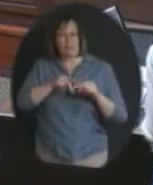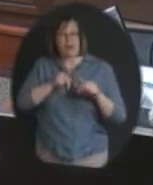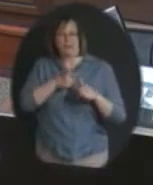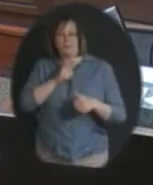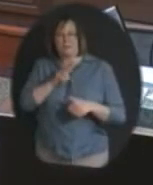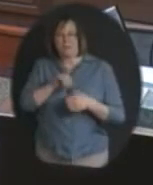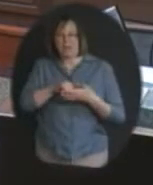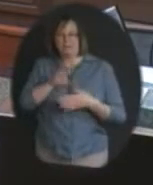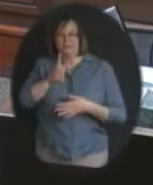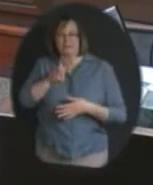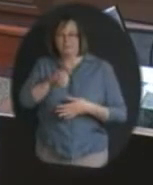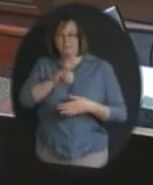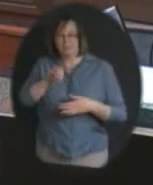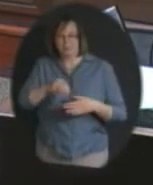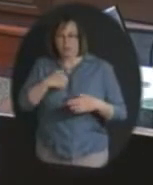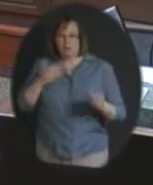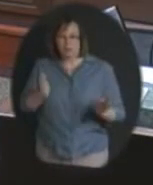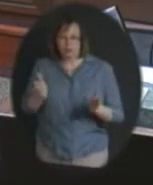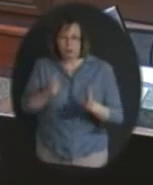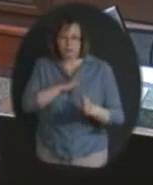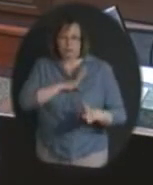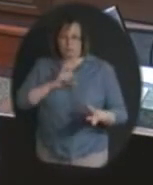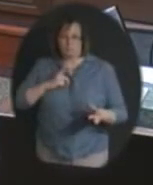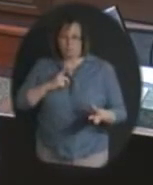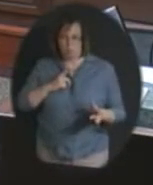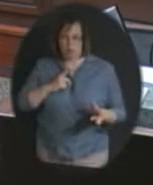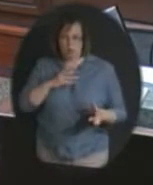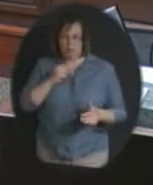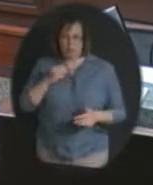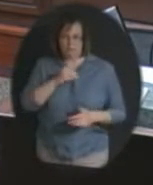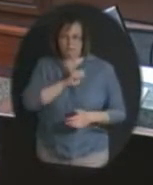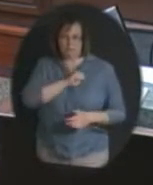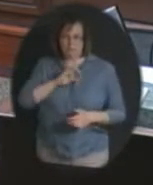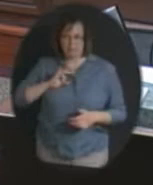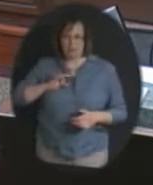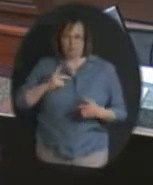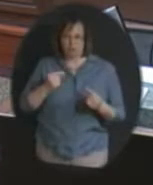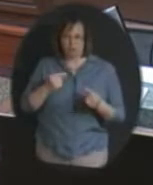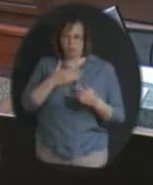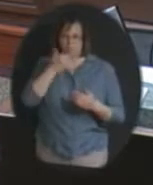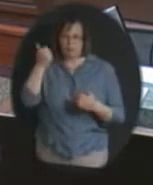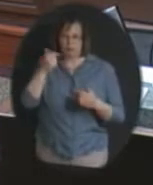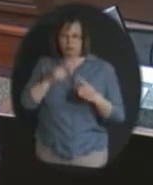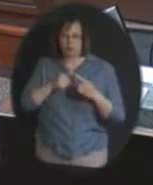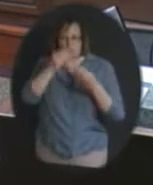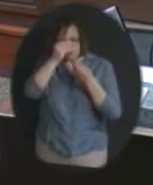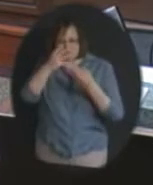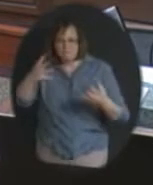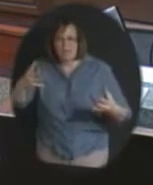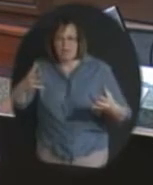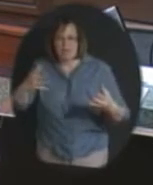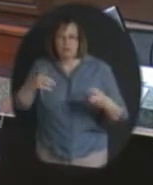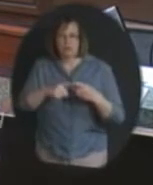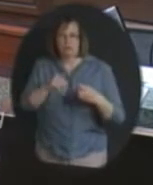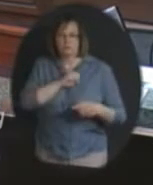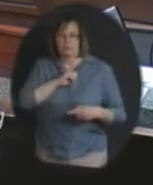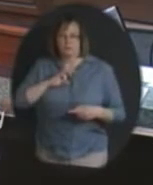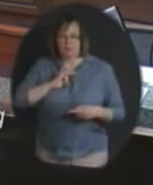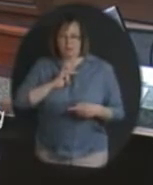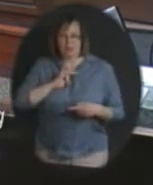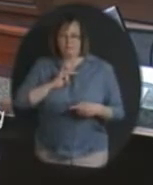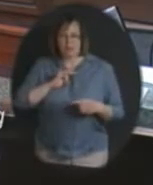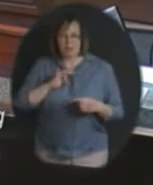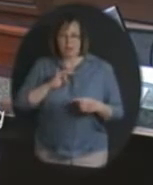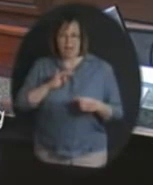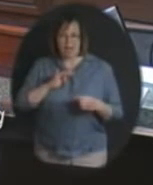mode there. So I would encourage the board and staff to do their best to convey to staff